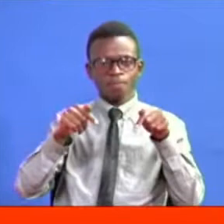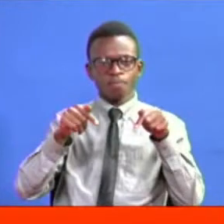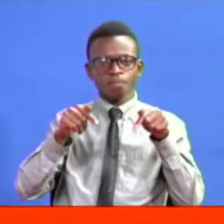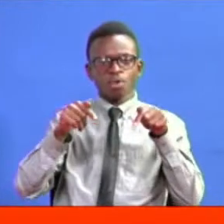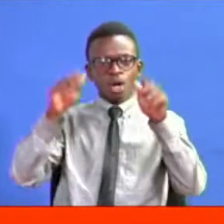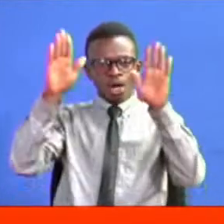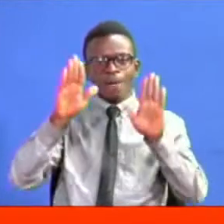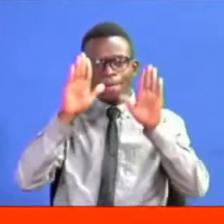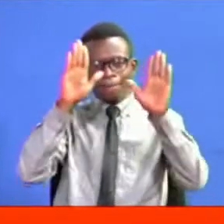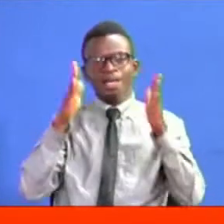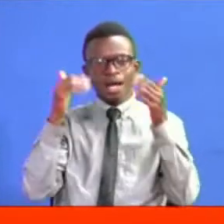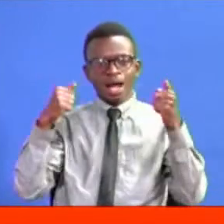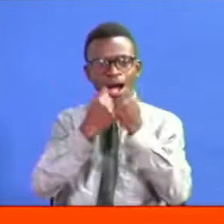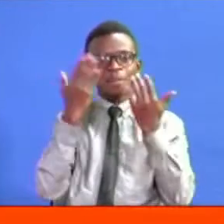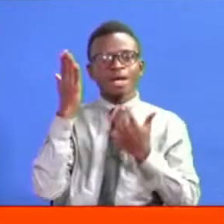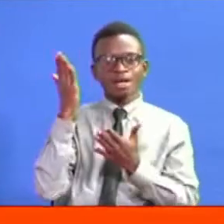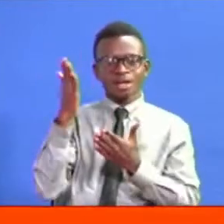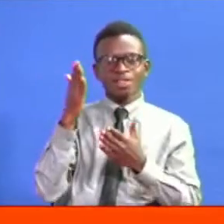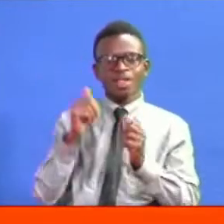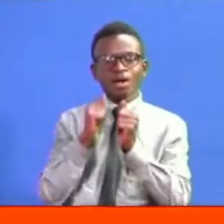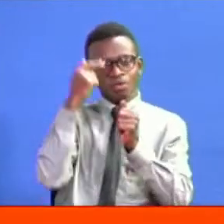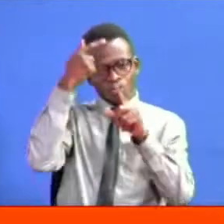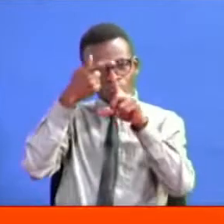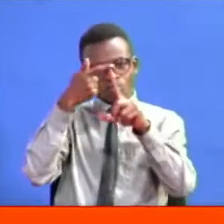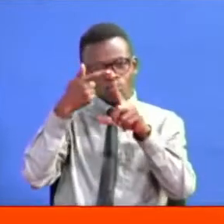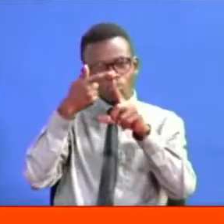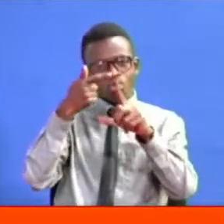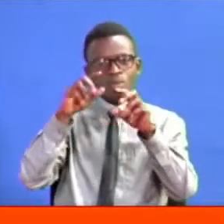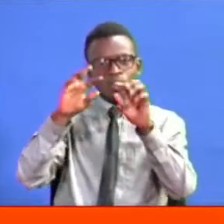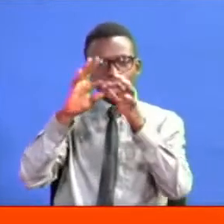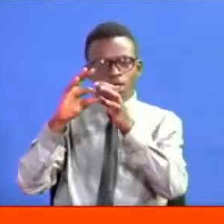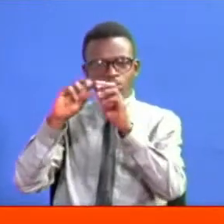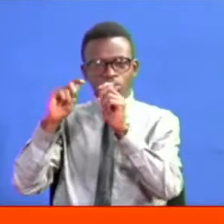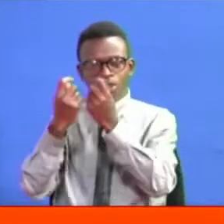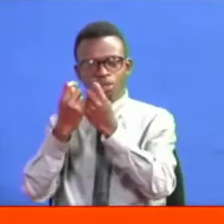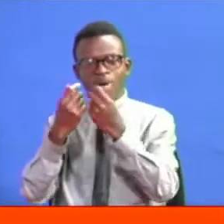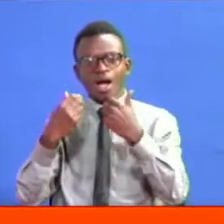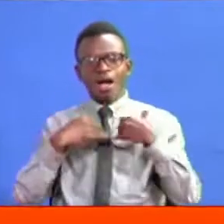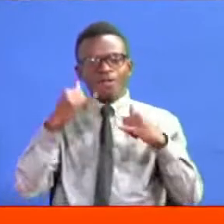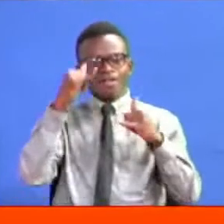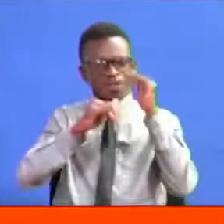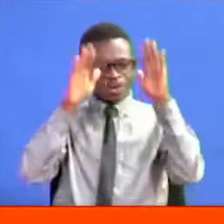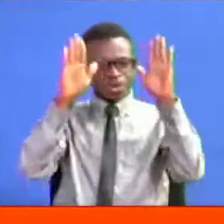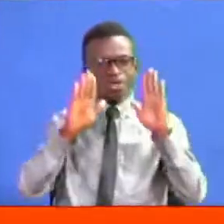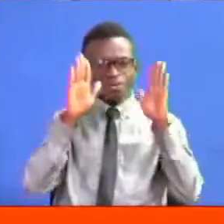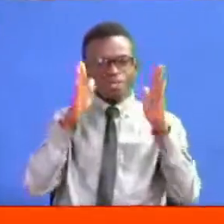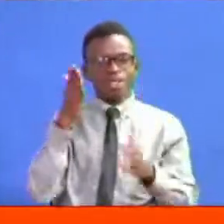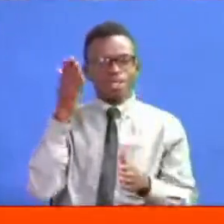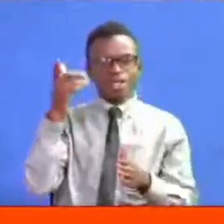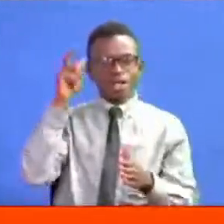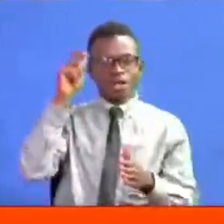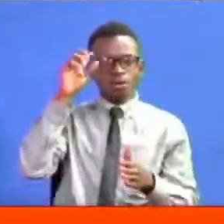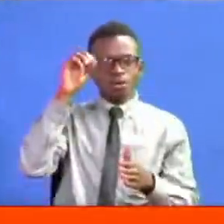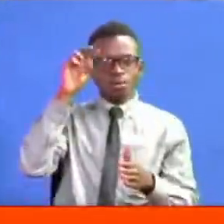la Umoja One Kenya Alliance, running their final campaigns at the Tononoka grounds. Let's take a look.